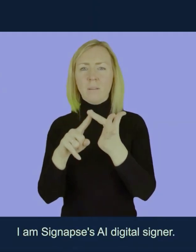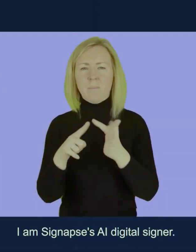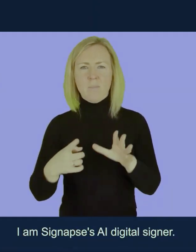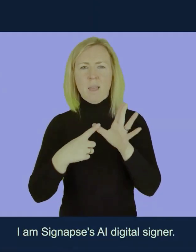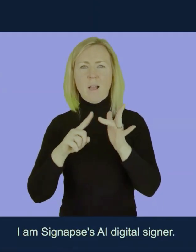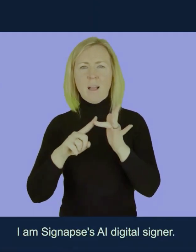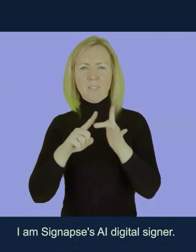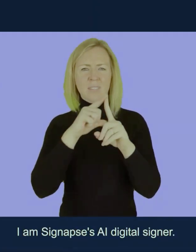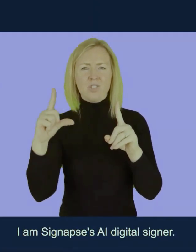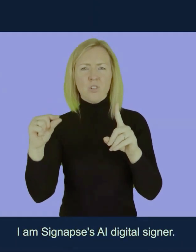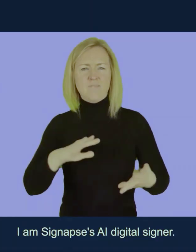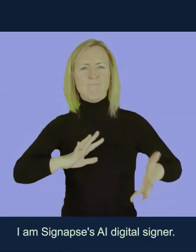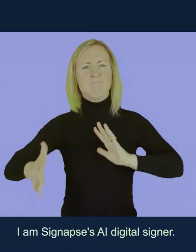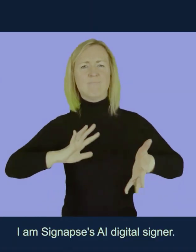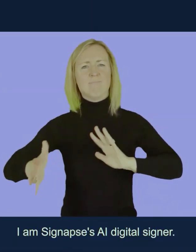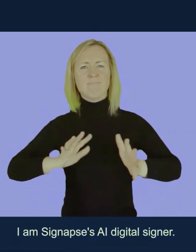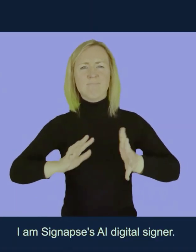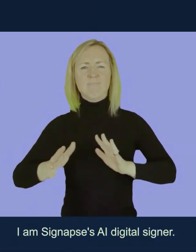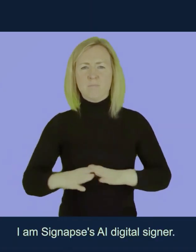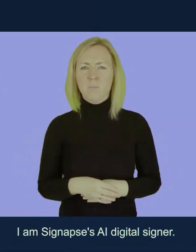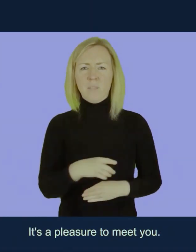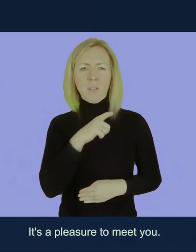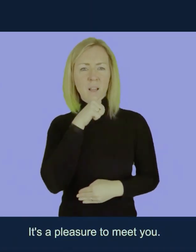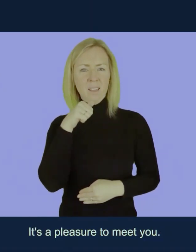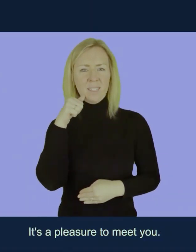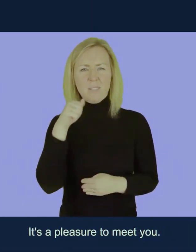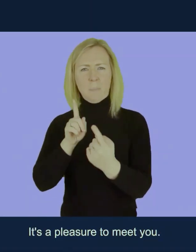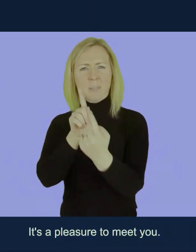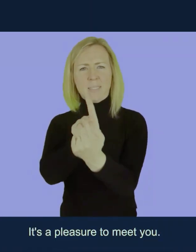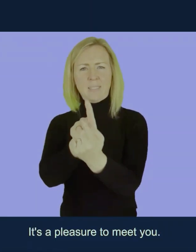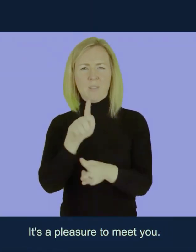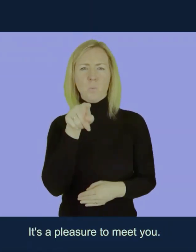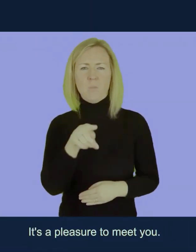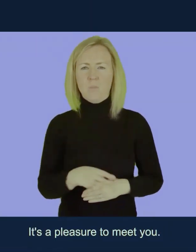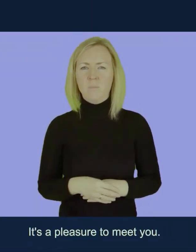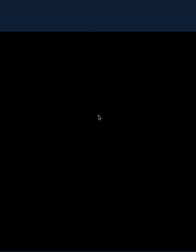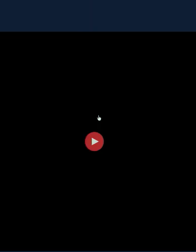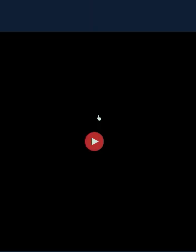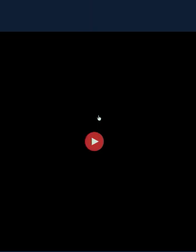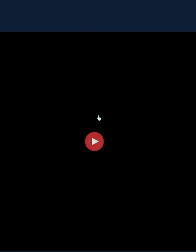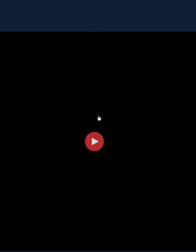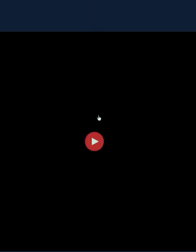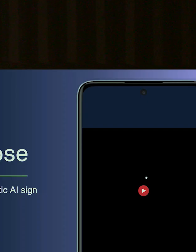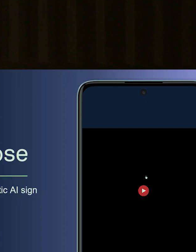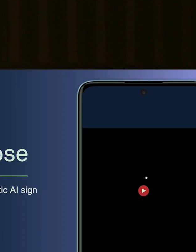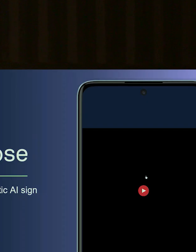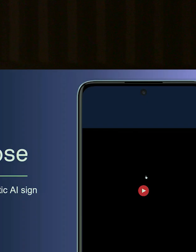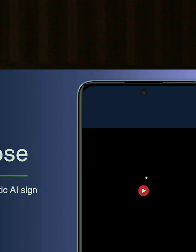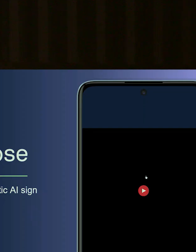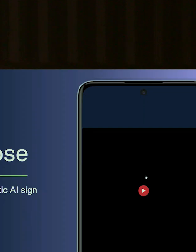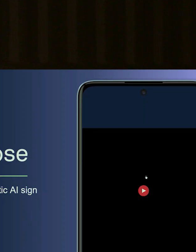So all the videos of Ray that you'll see today are all gone through our AI system. So she gives you like a nice